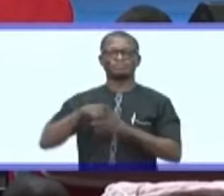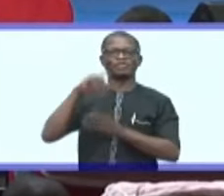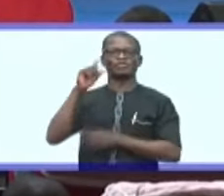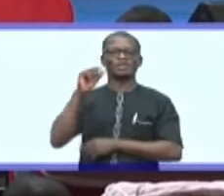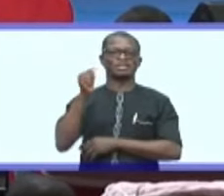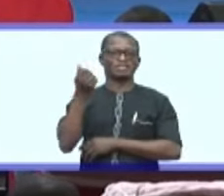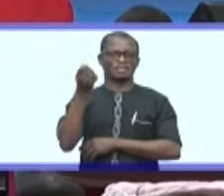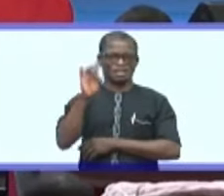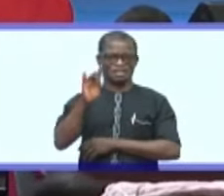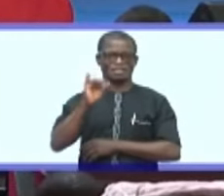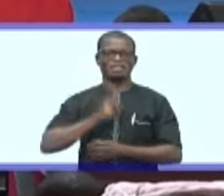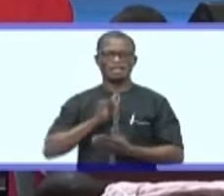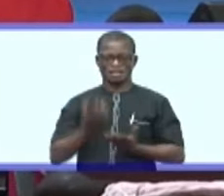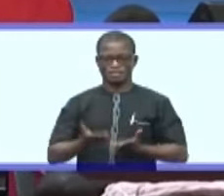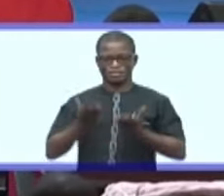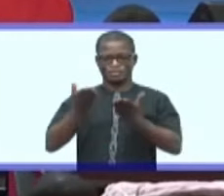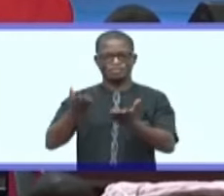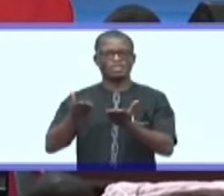submitted that